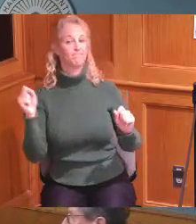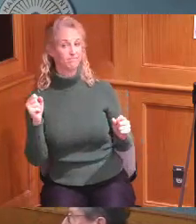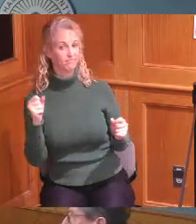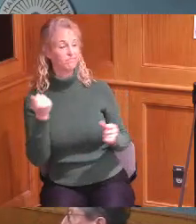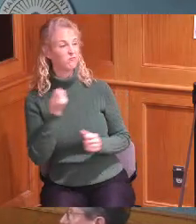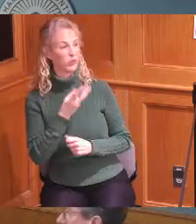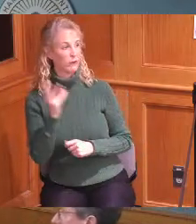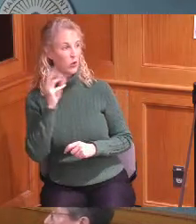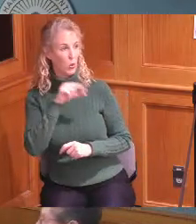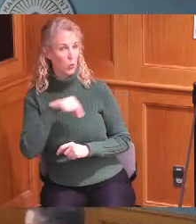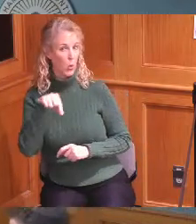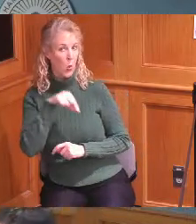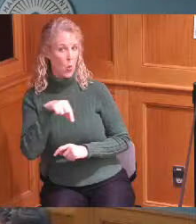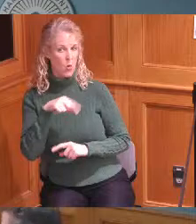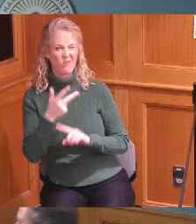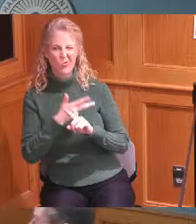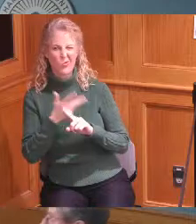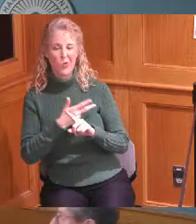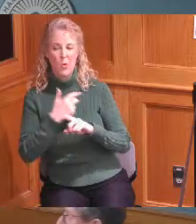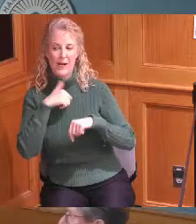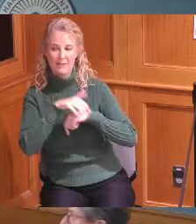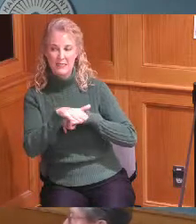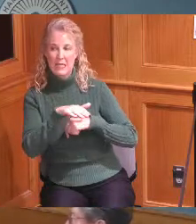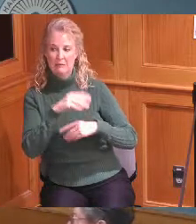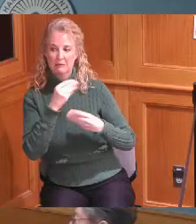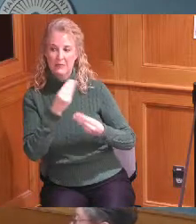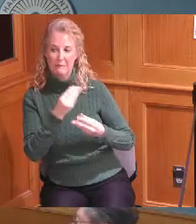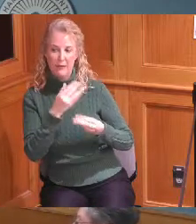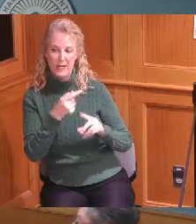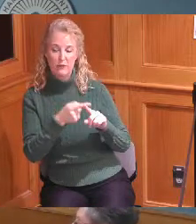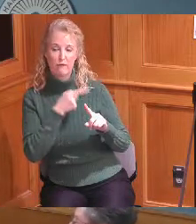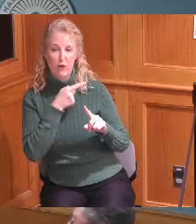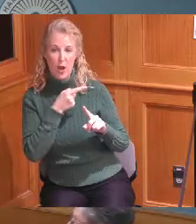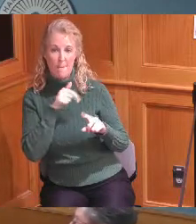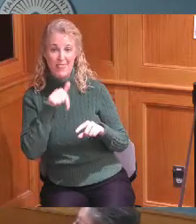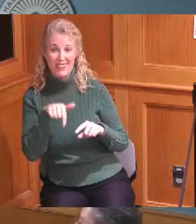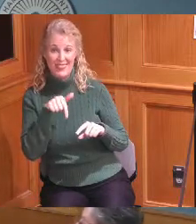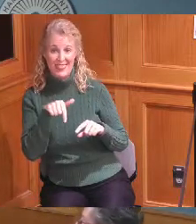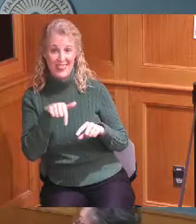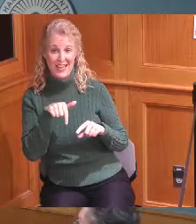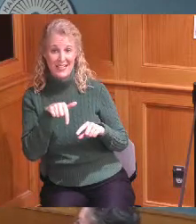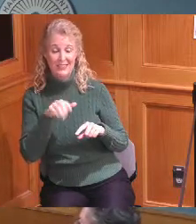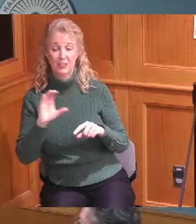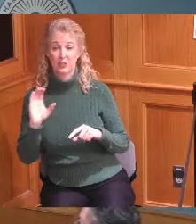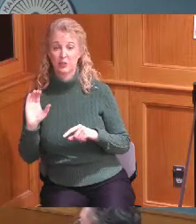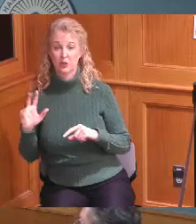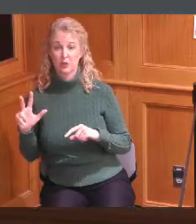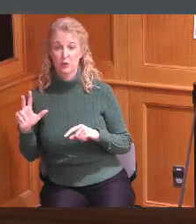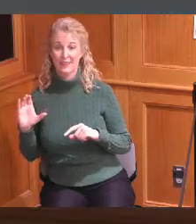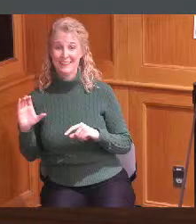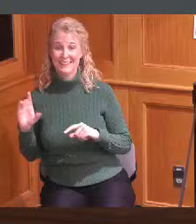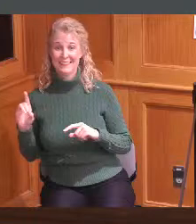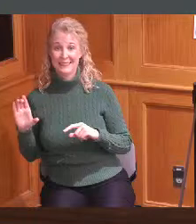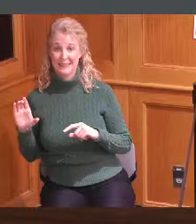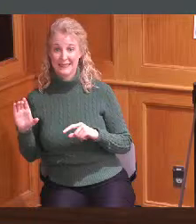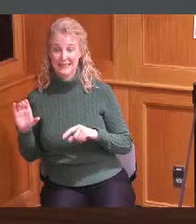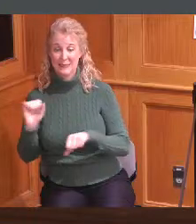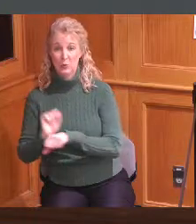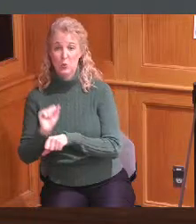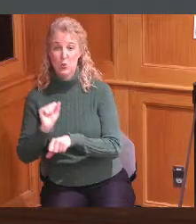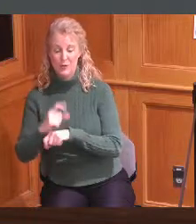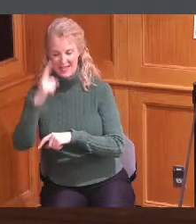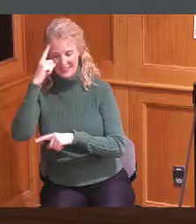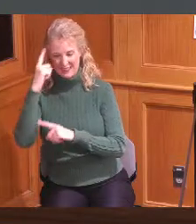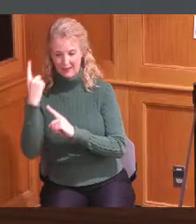I've forwarded along some information from the 3CDC effort. I think last